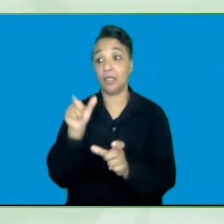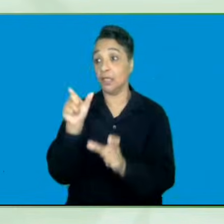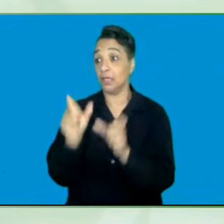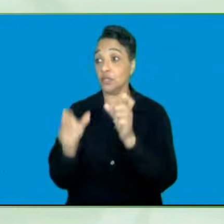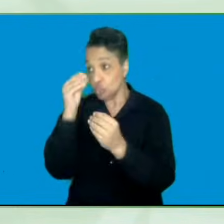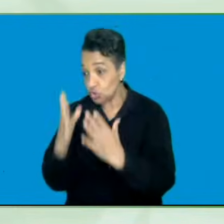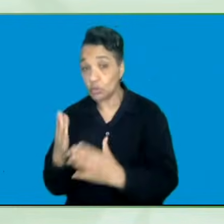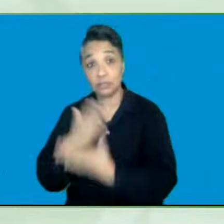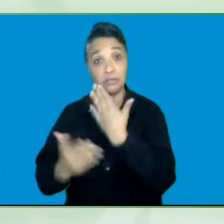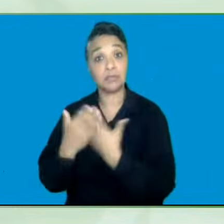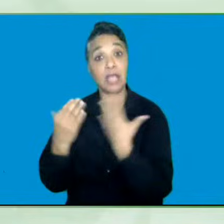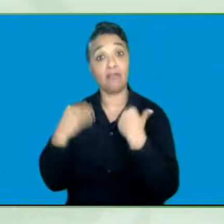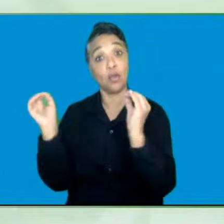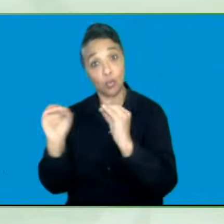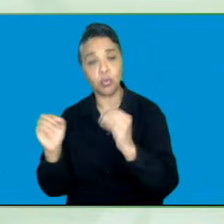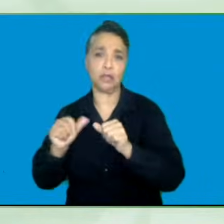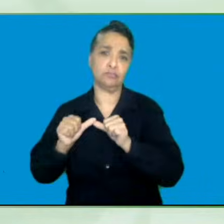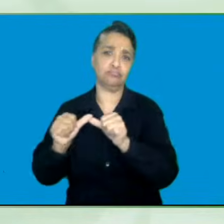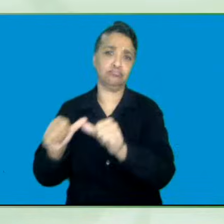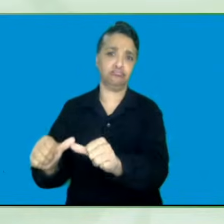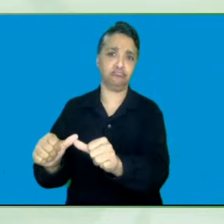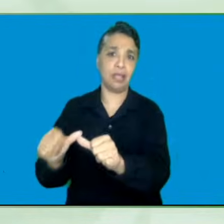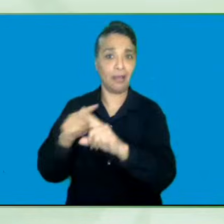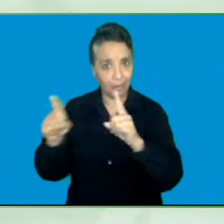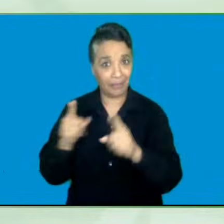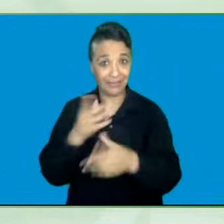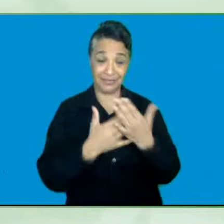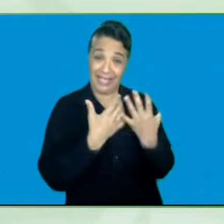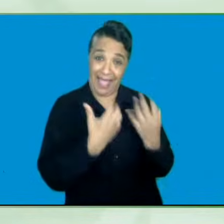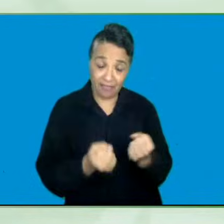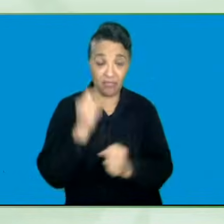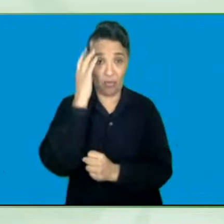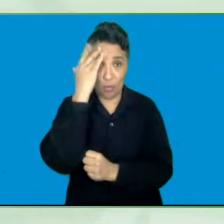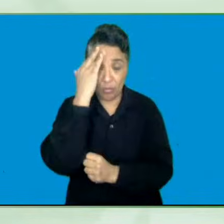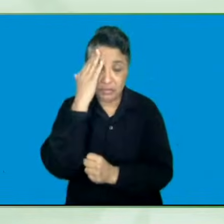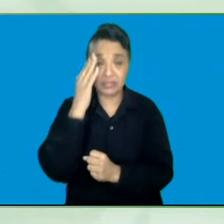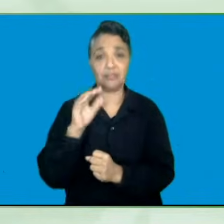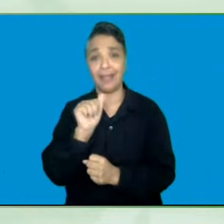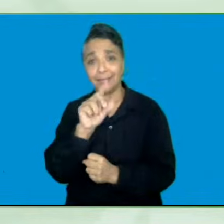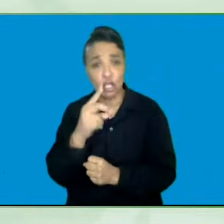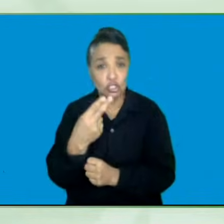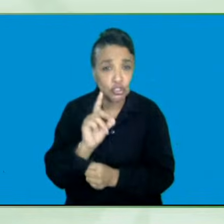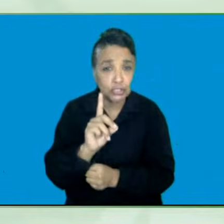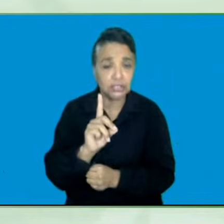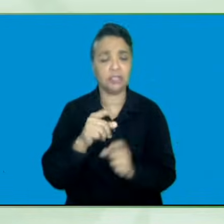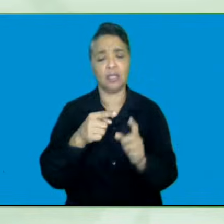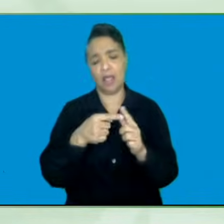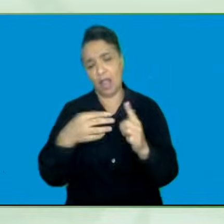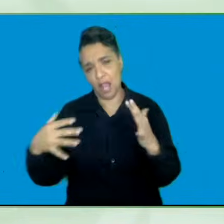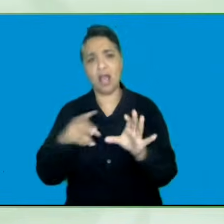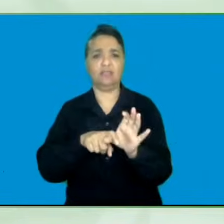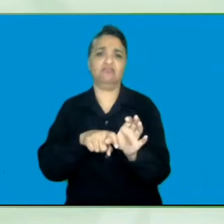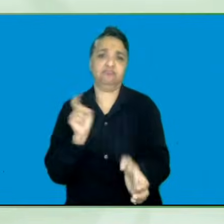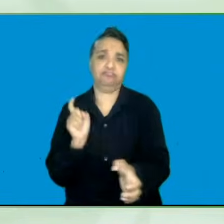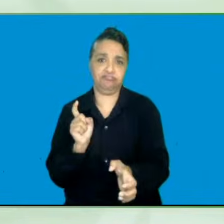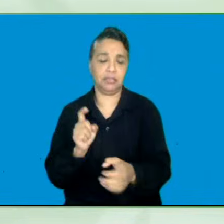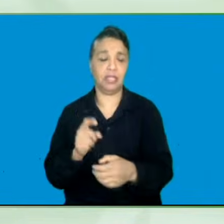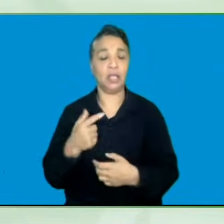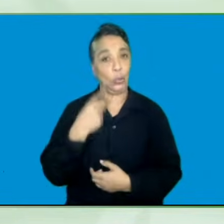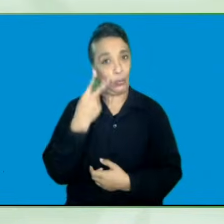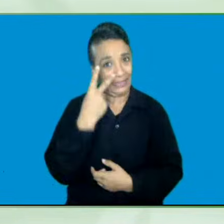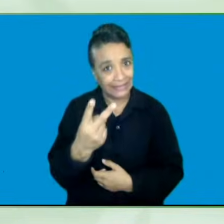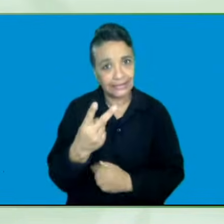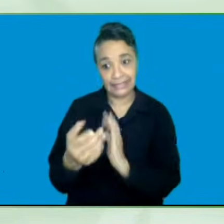learning disabilities. And I think what all of this points to is that there's a lot of talent being underused